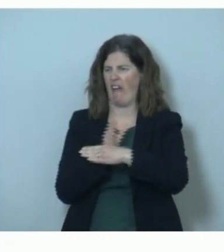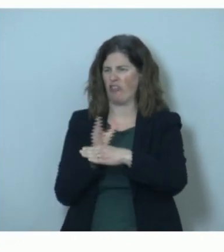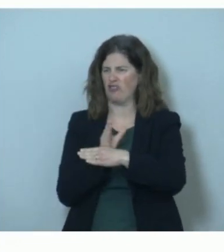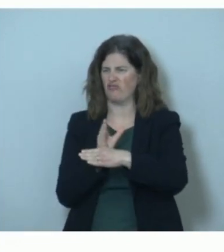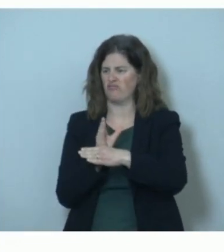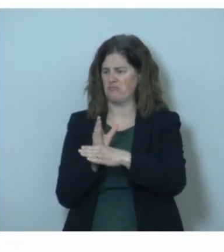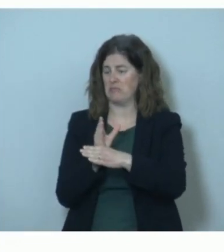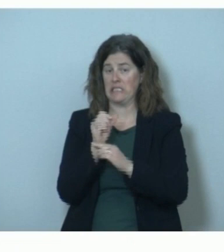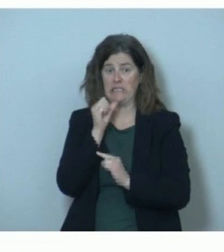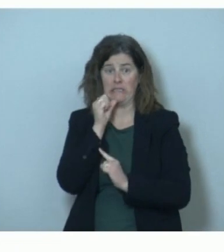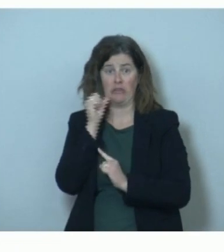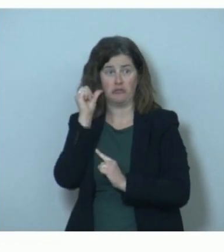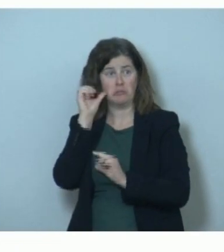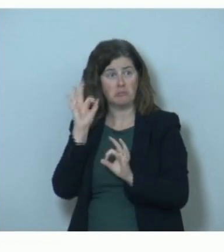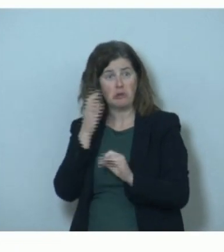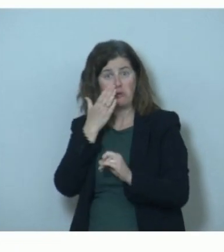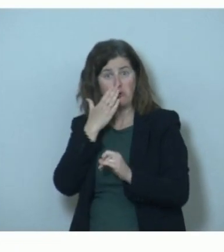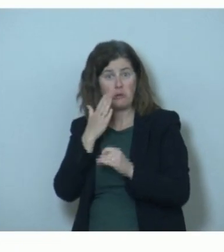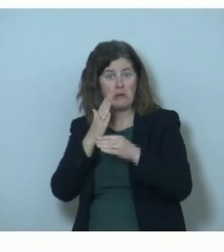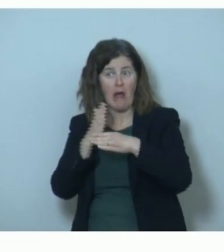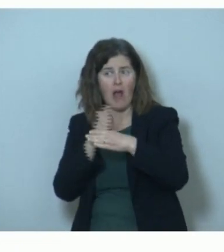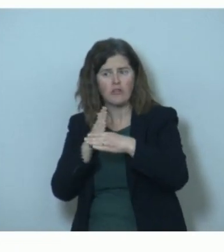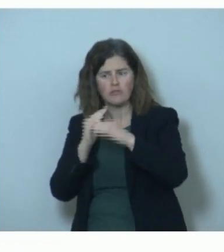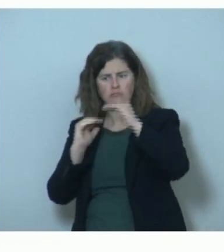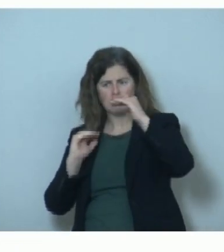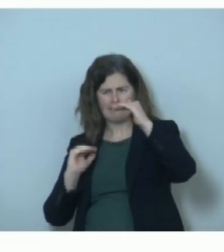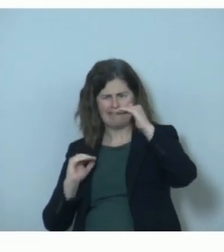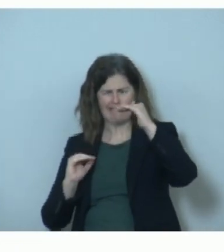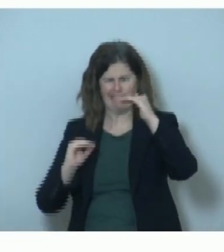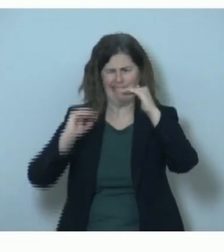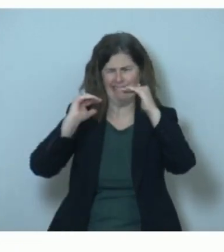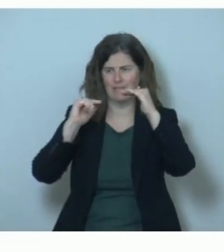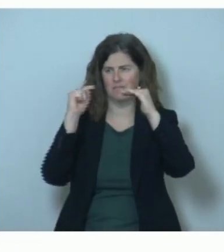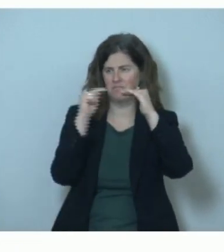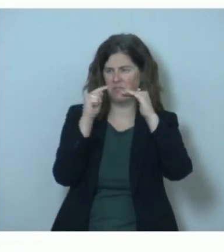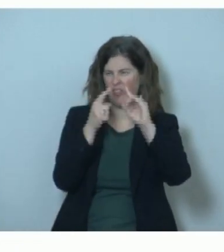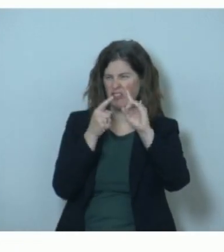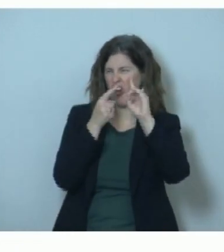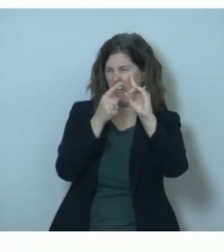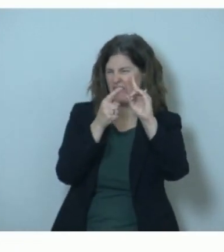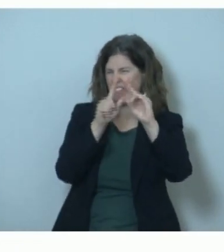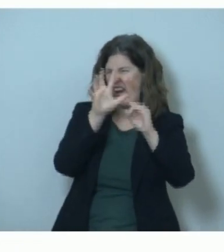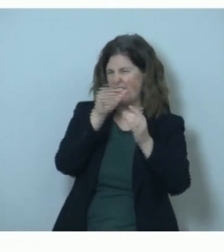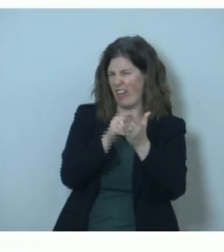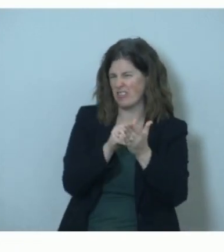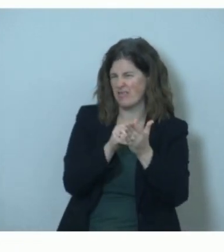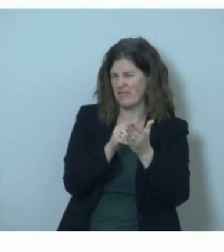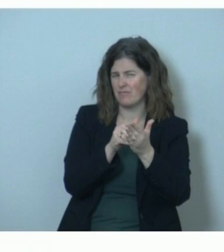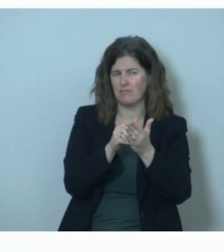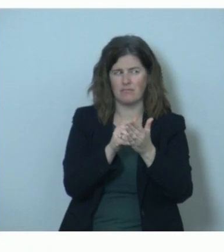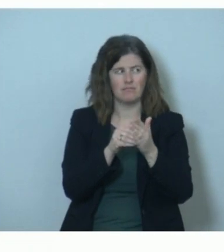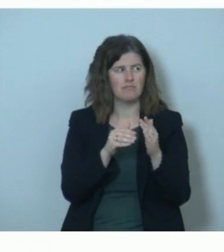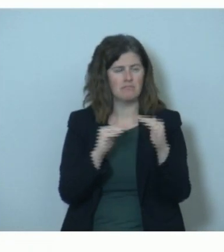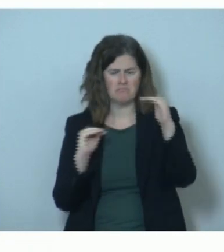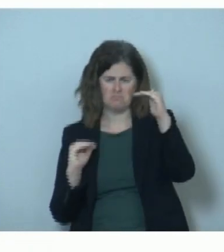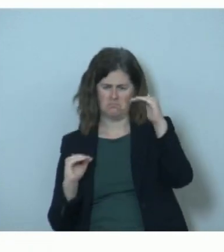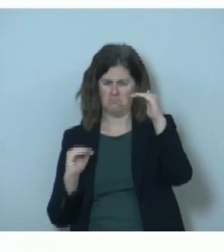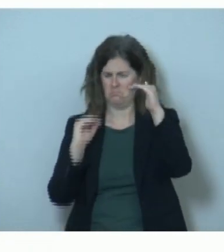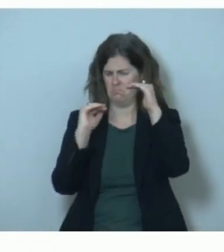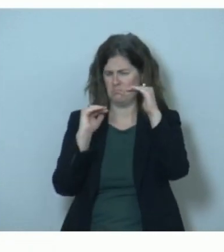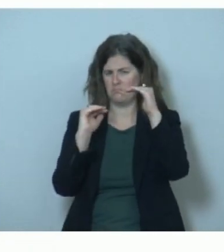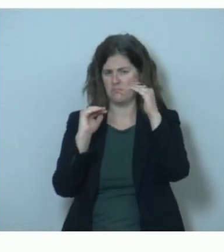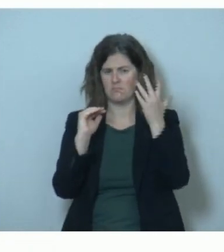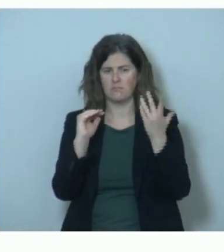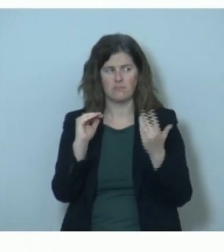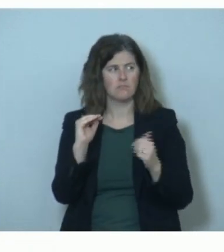yesterday, which is a really good average, very close to our target. If anybody has a couple